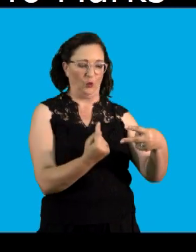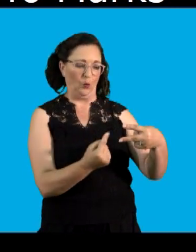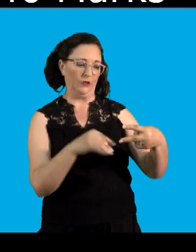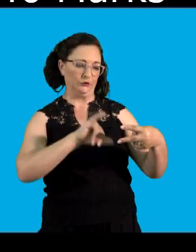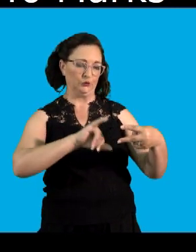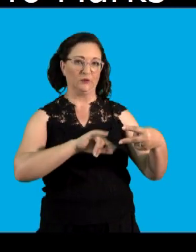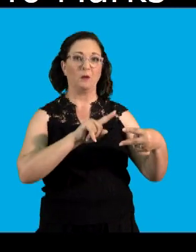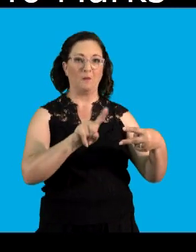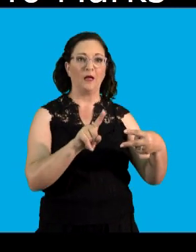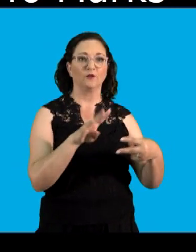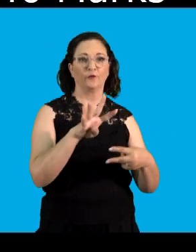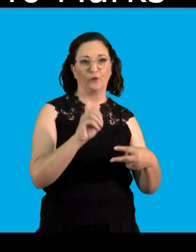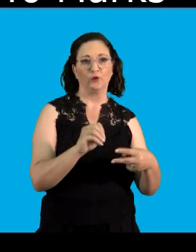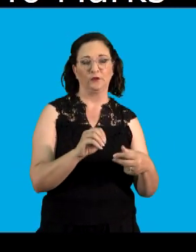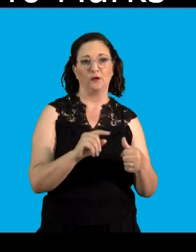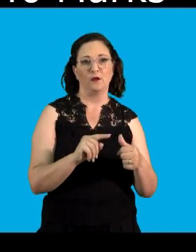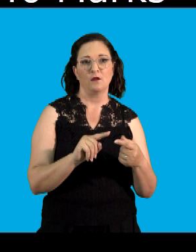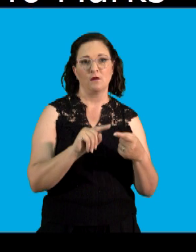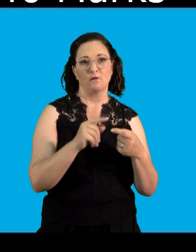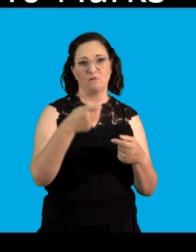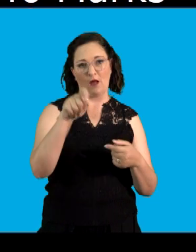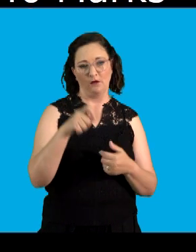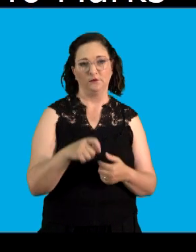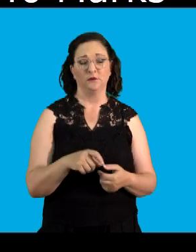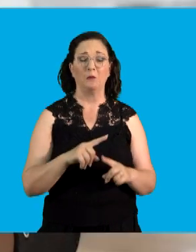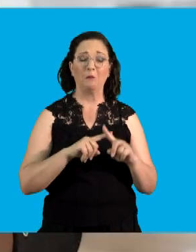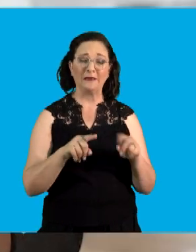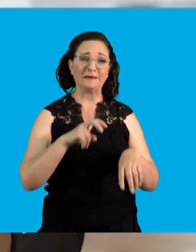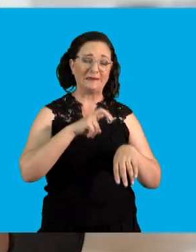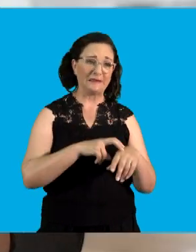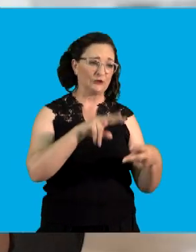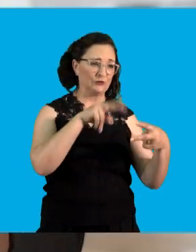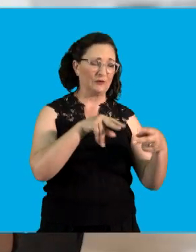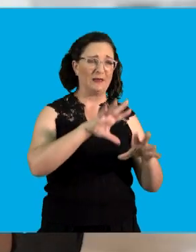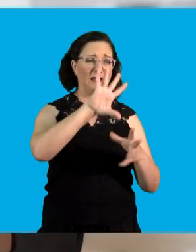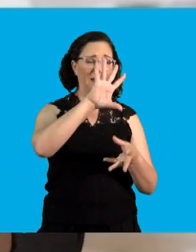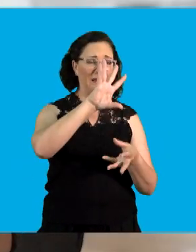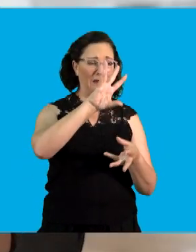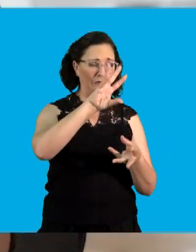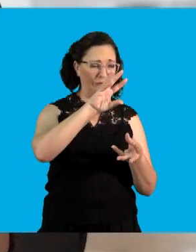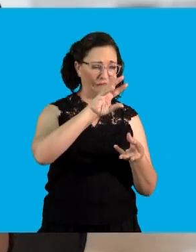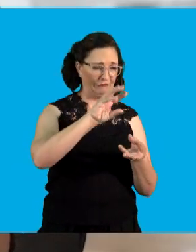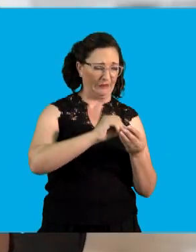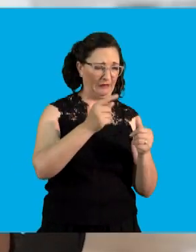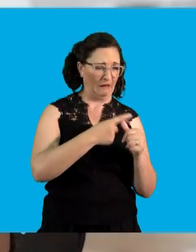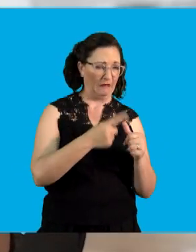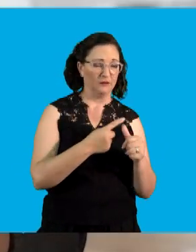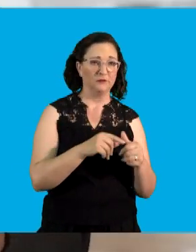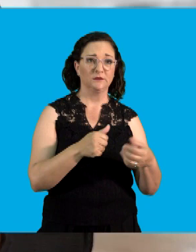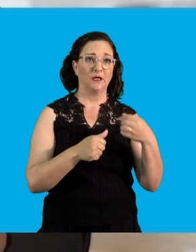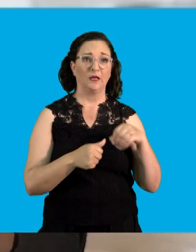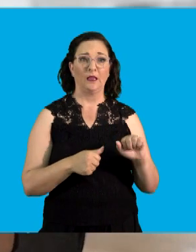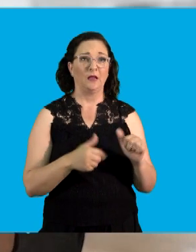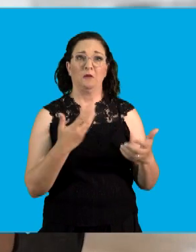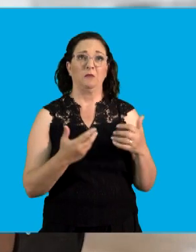each. It's very important that you read the instructions, because if you were to answer everything, then for example in Section B